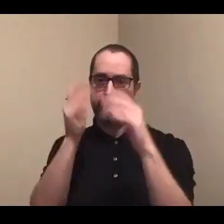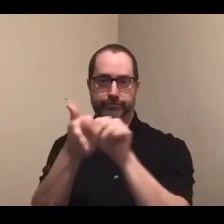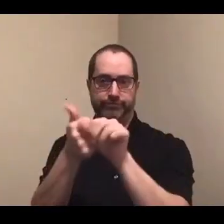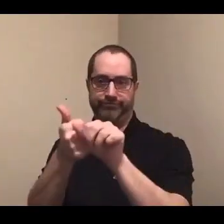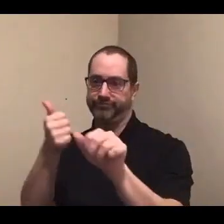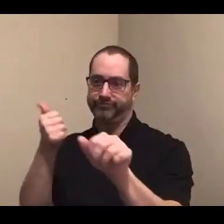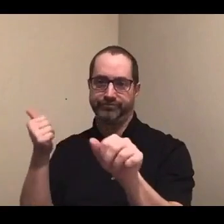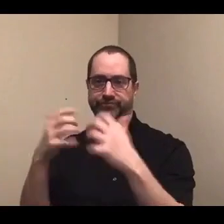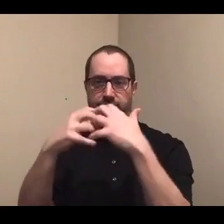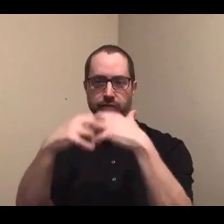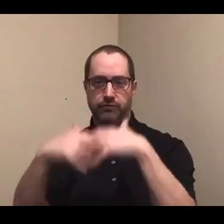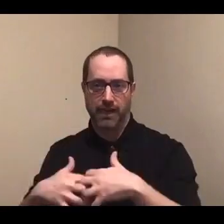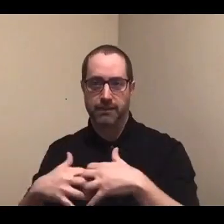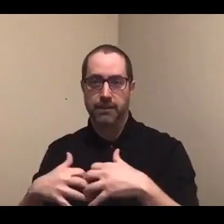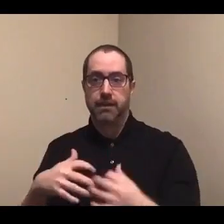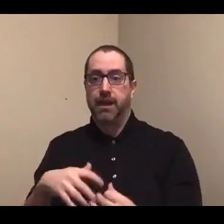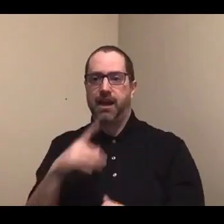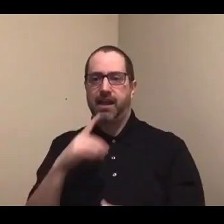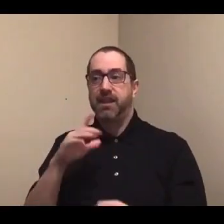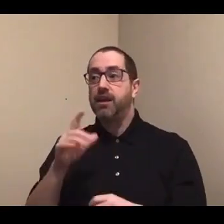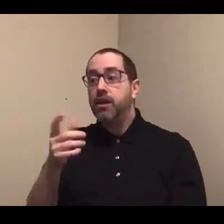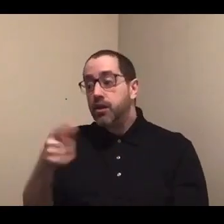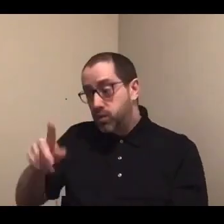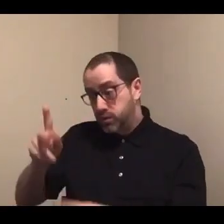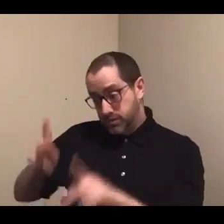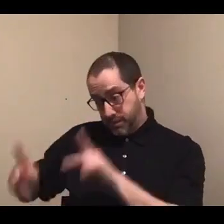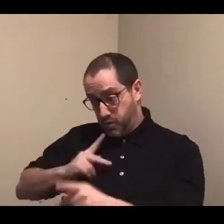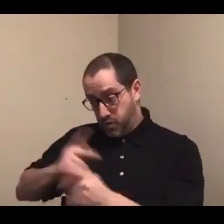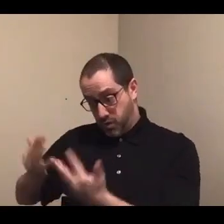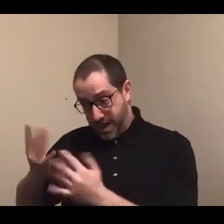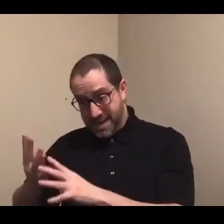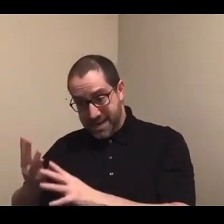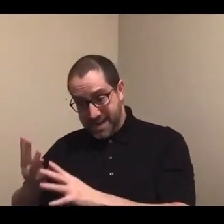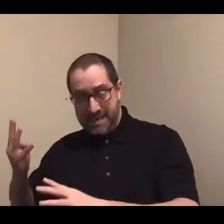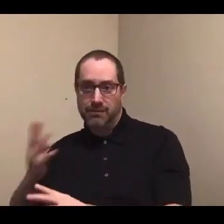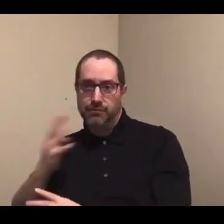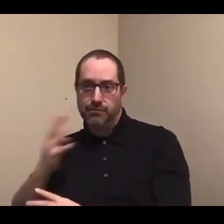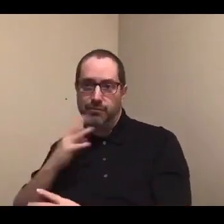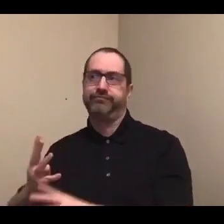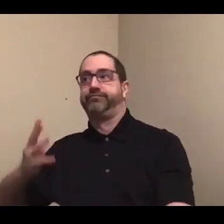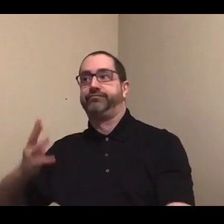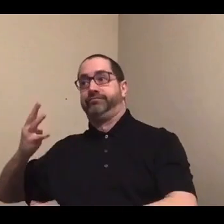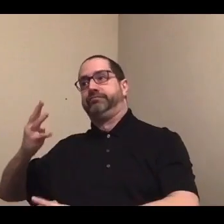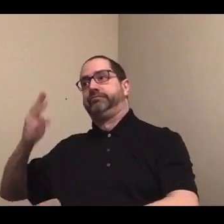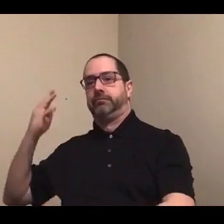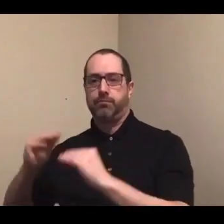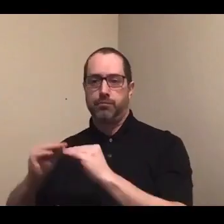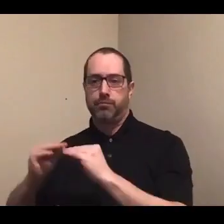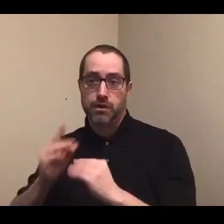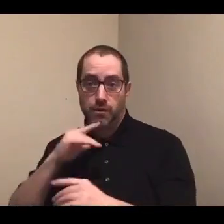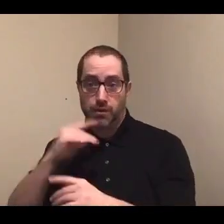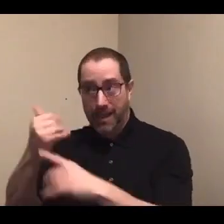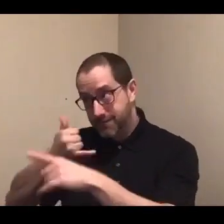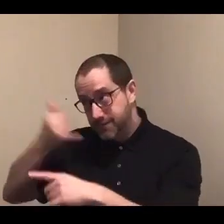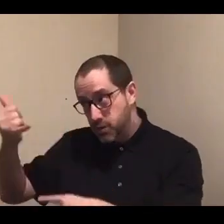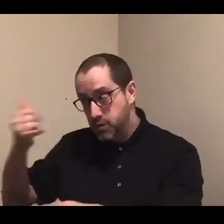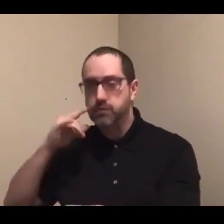who is eligible, who's actually trying to book an appointment. The phone line is for booking eligible clients only.